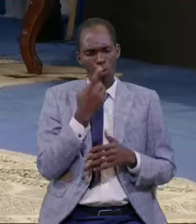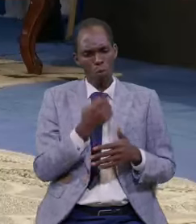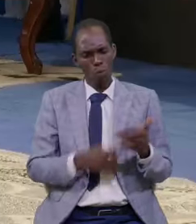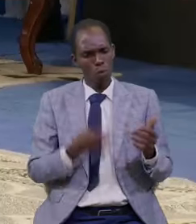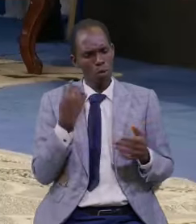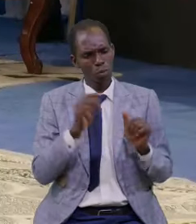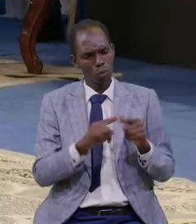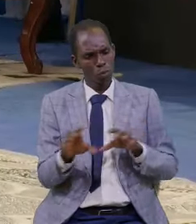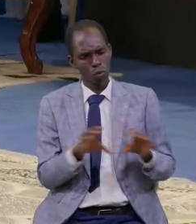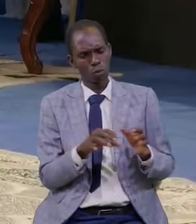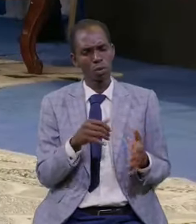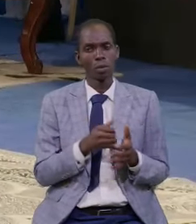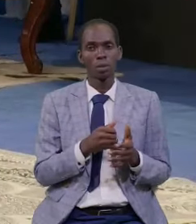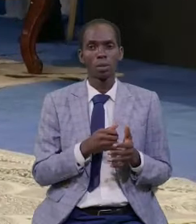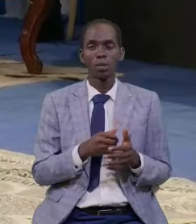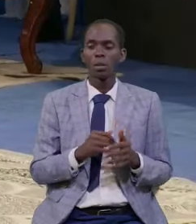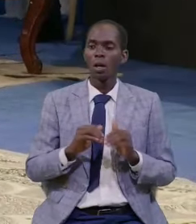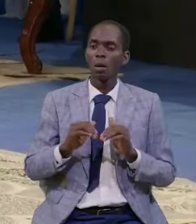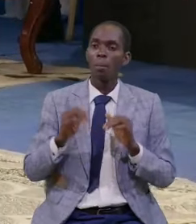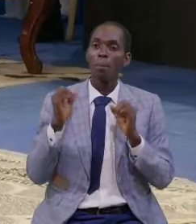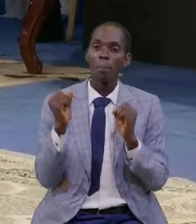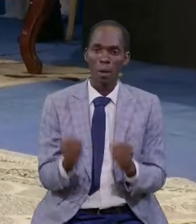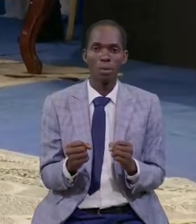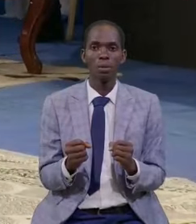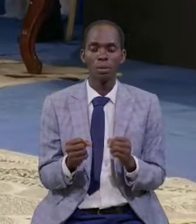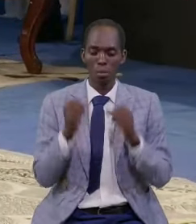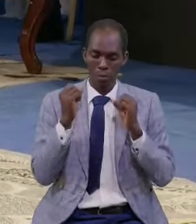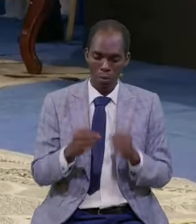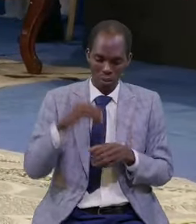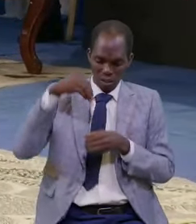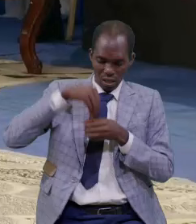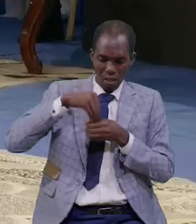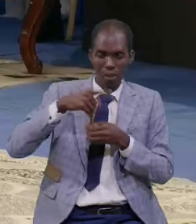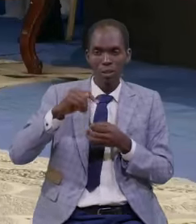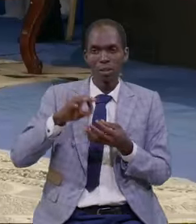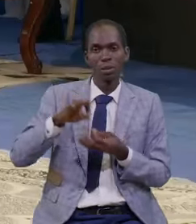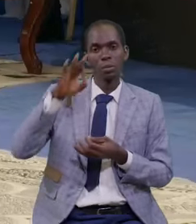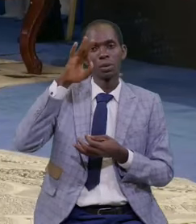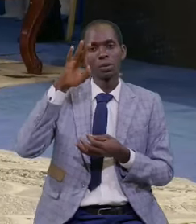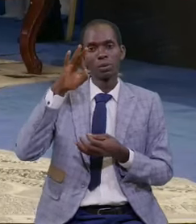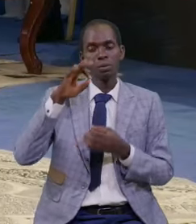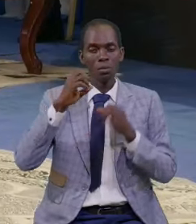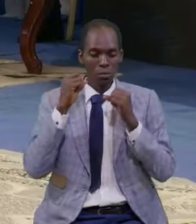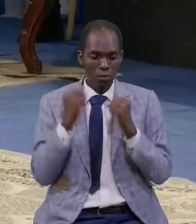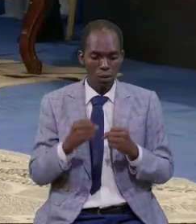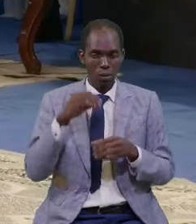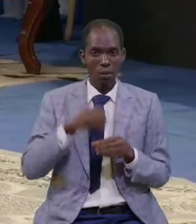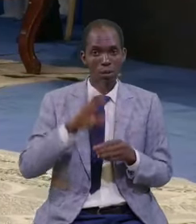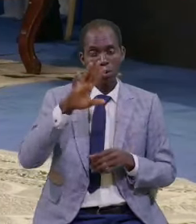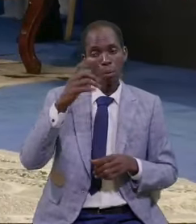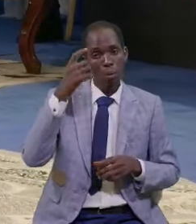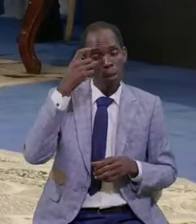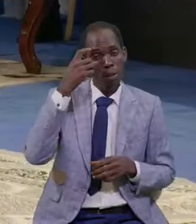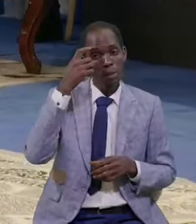power. Power in the spirit. Power in your mind.